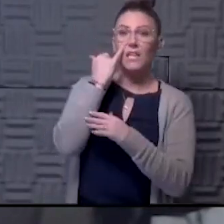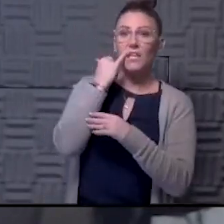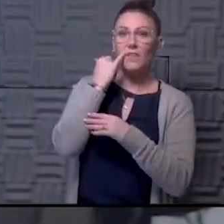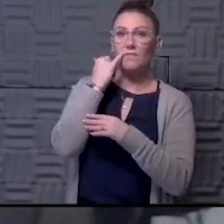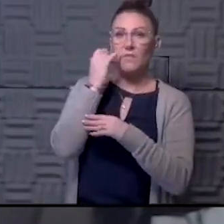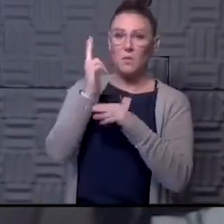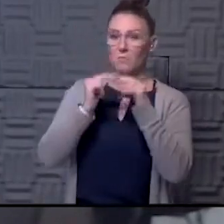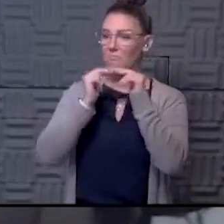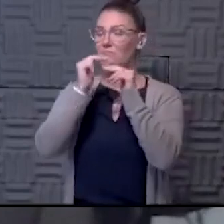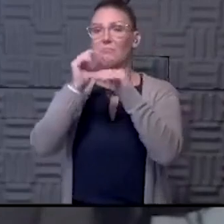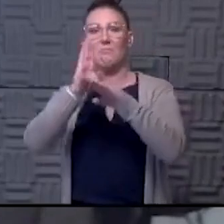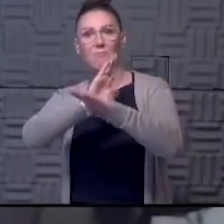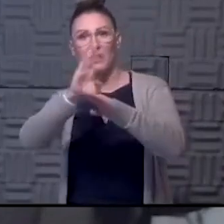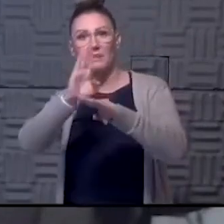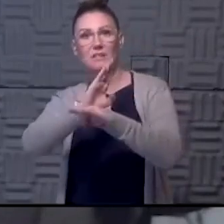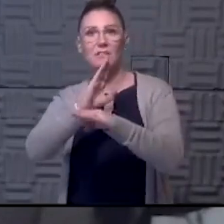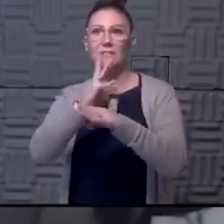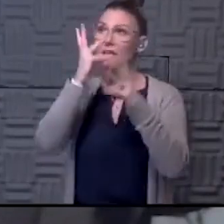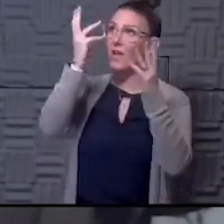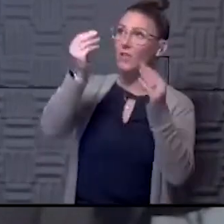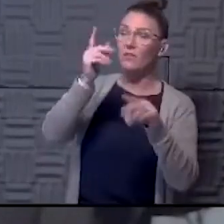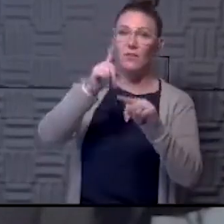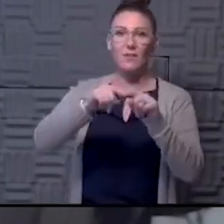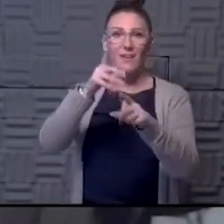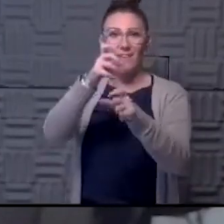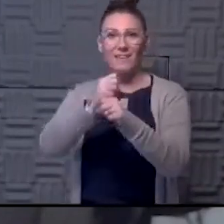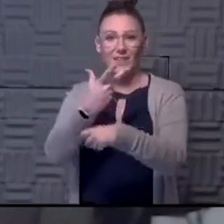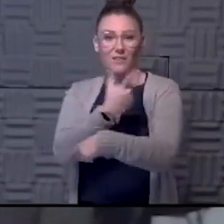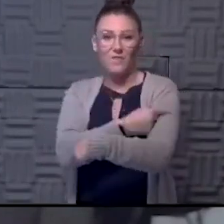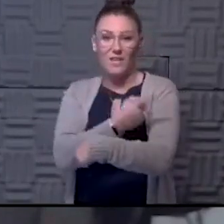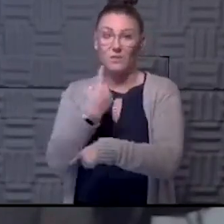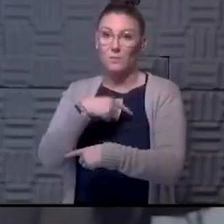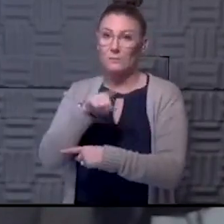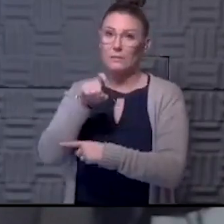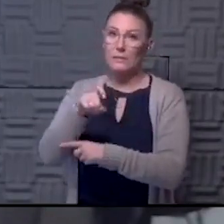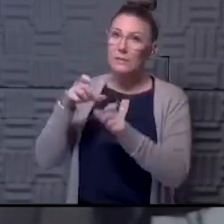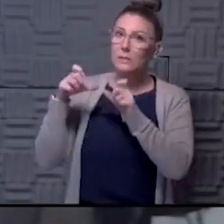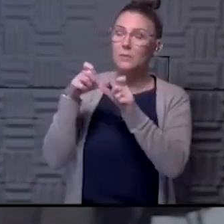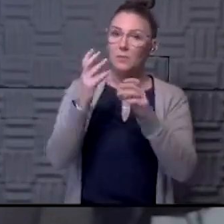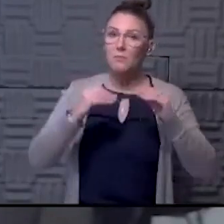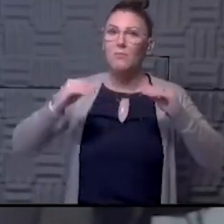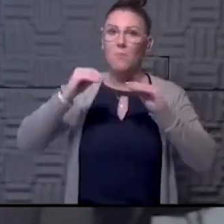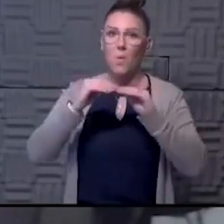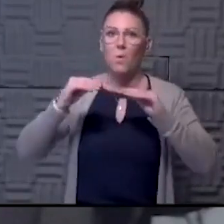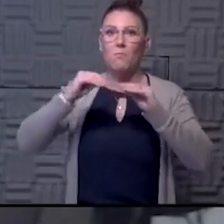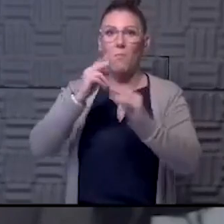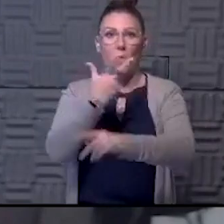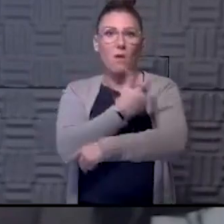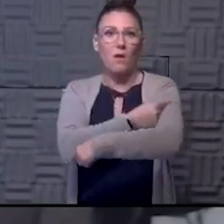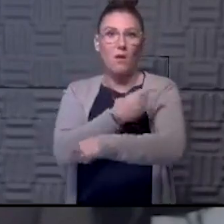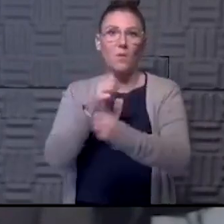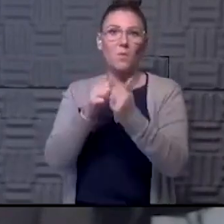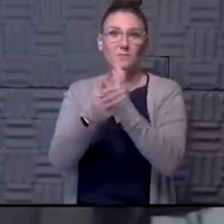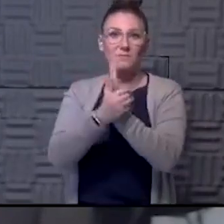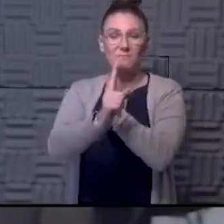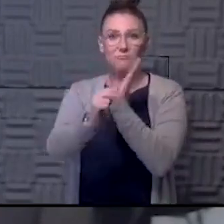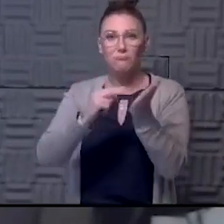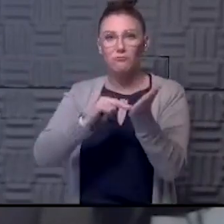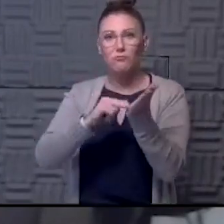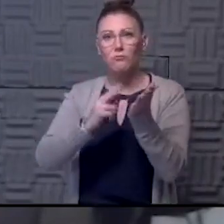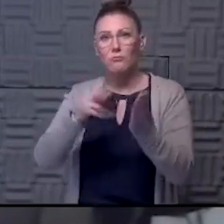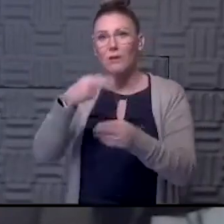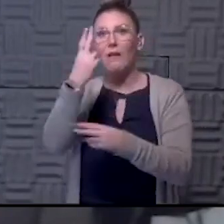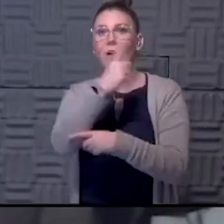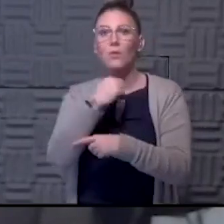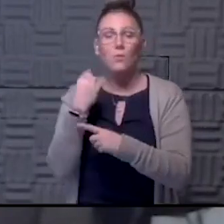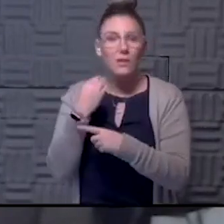aren't able to get vaccine, as we continue to need more and more vaccine. If there's skilled nursing facilities with high-risk populations that can't